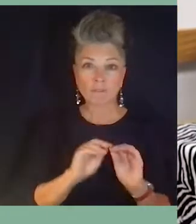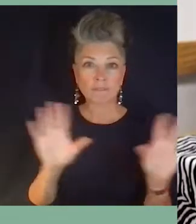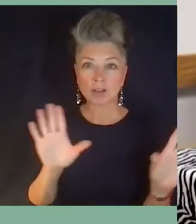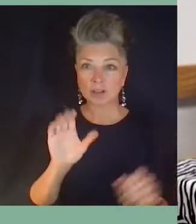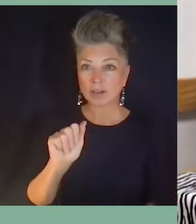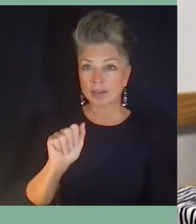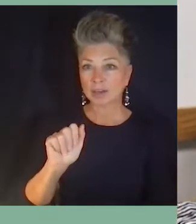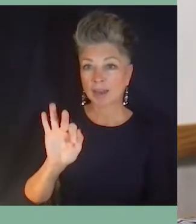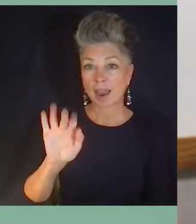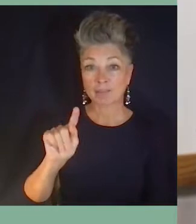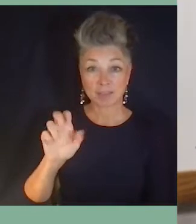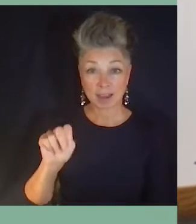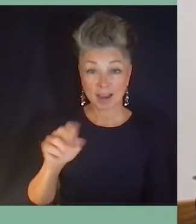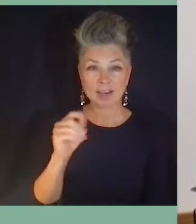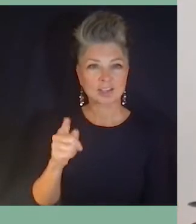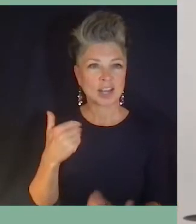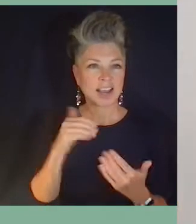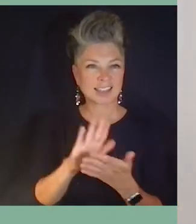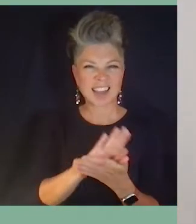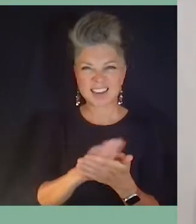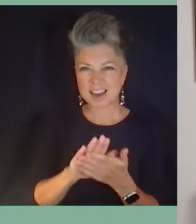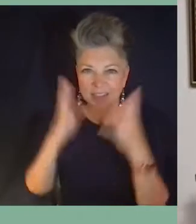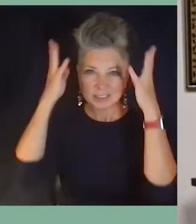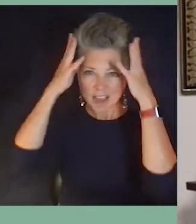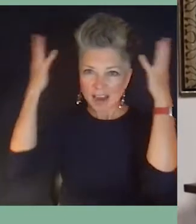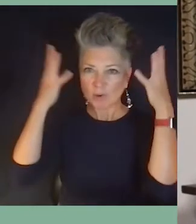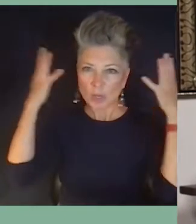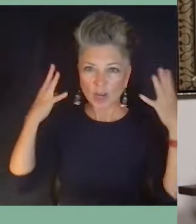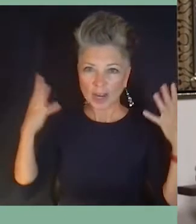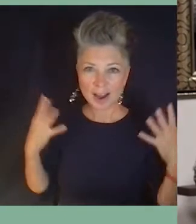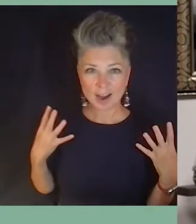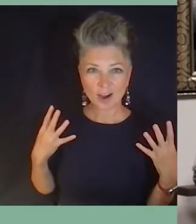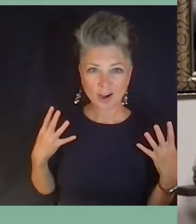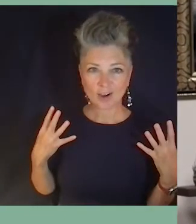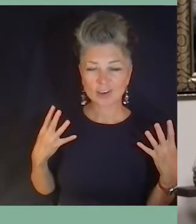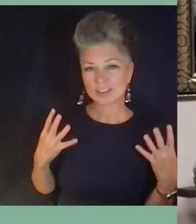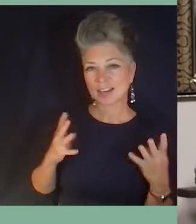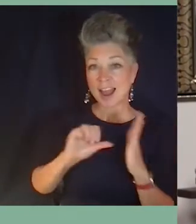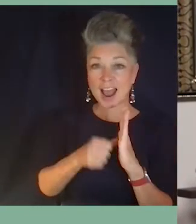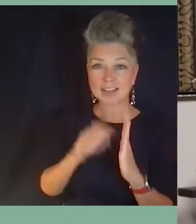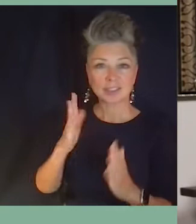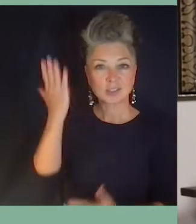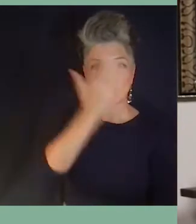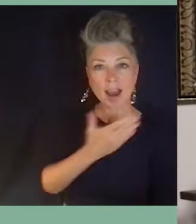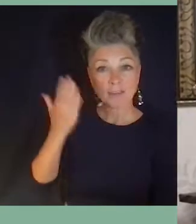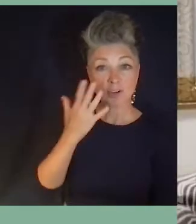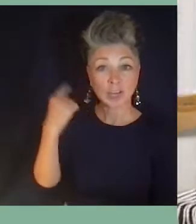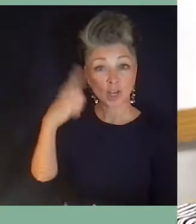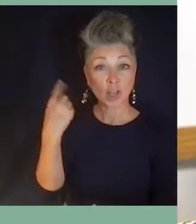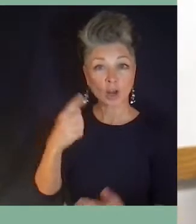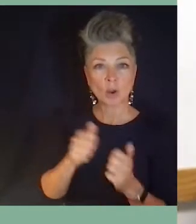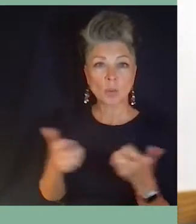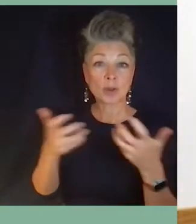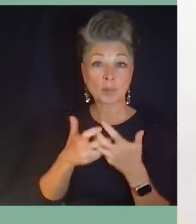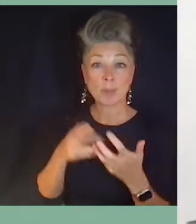caftan and she has that nice afro-y looking hair to accent her African look with